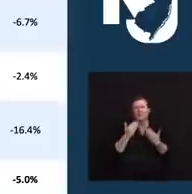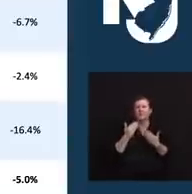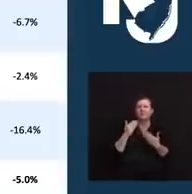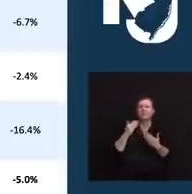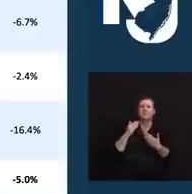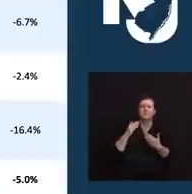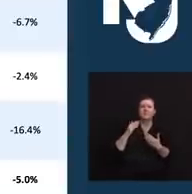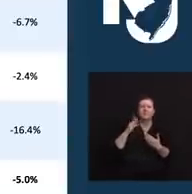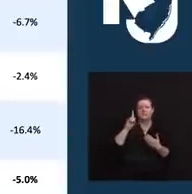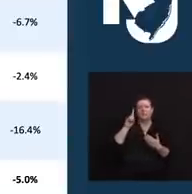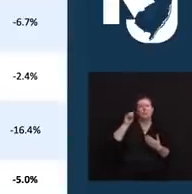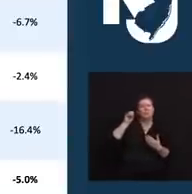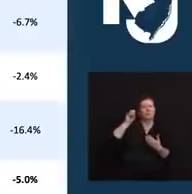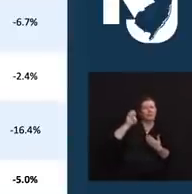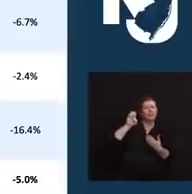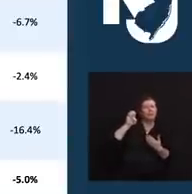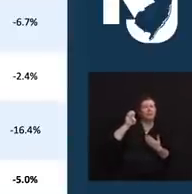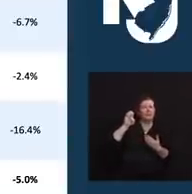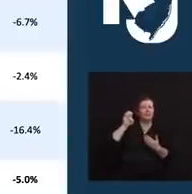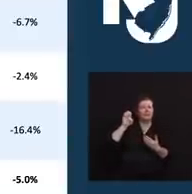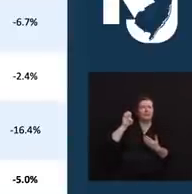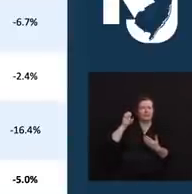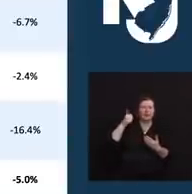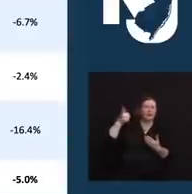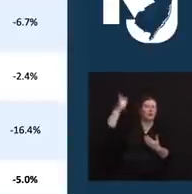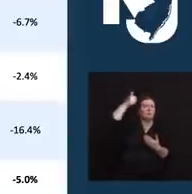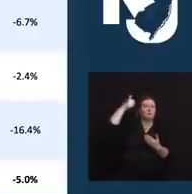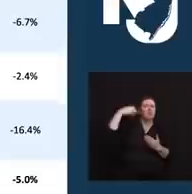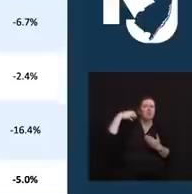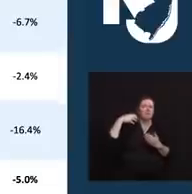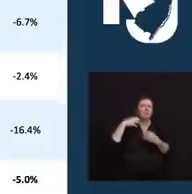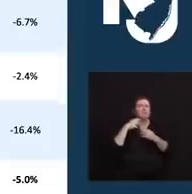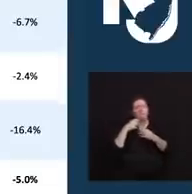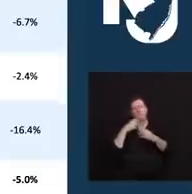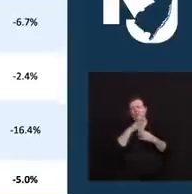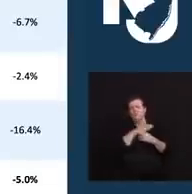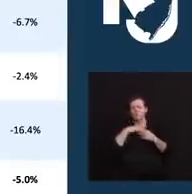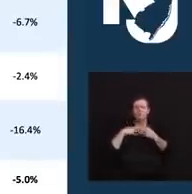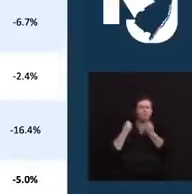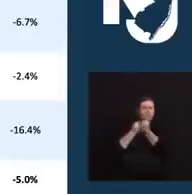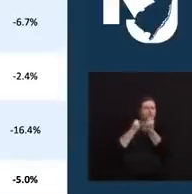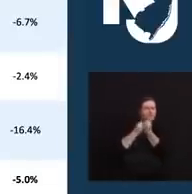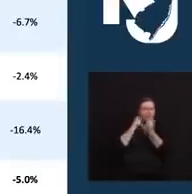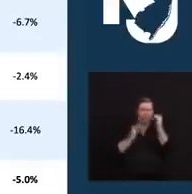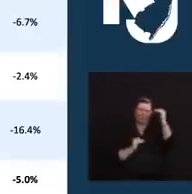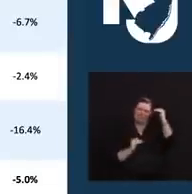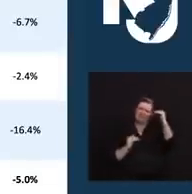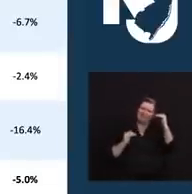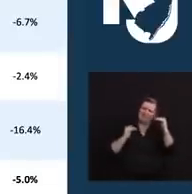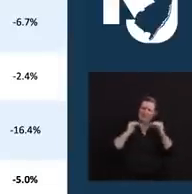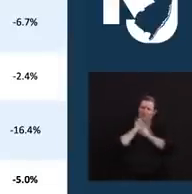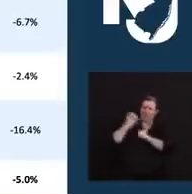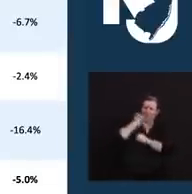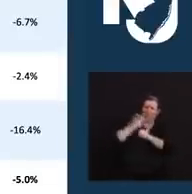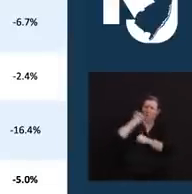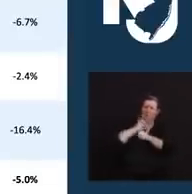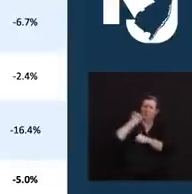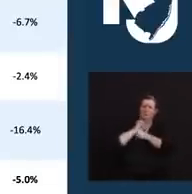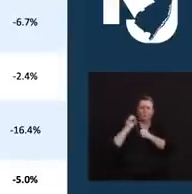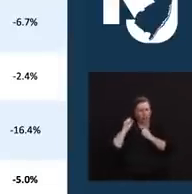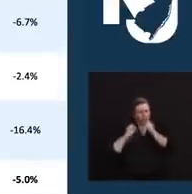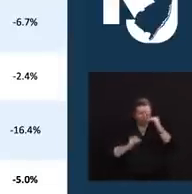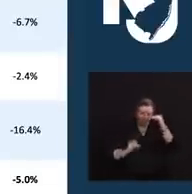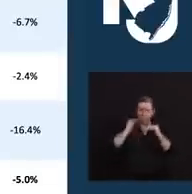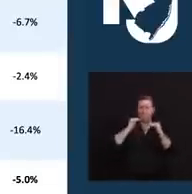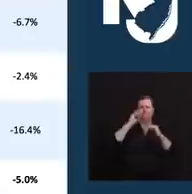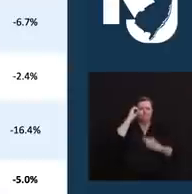work alongside district leaders to get our numbers to zero across the board. As I do regularly, I speak to educators, and again, I want to give